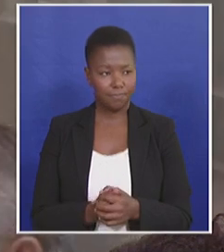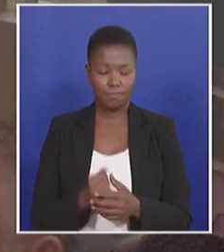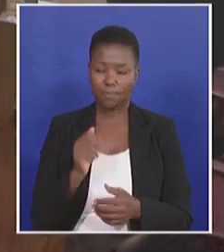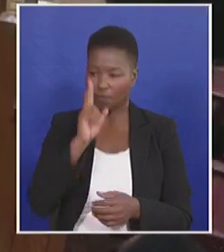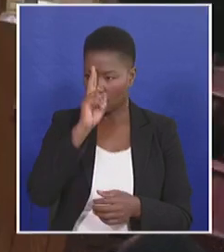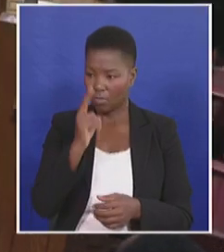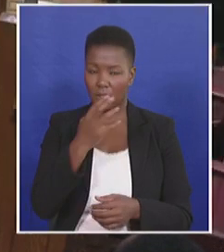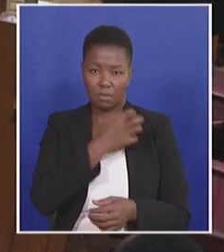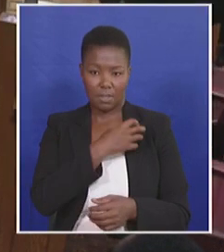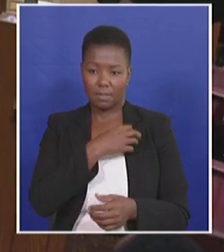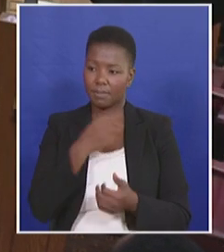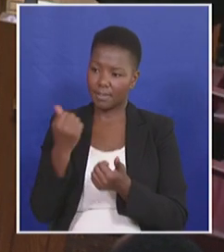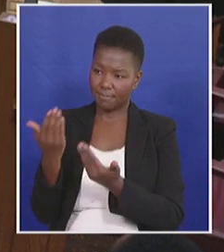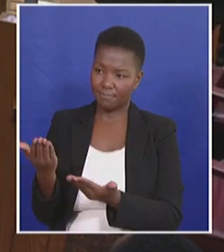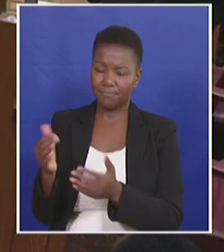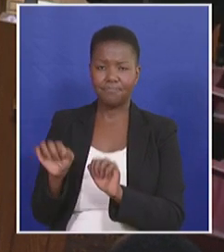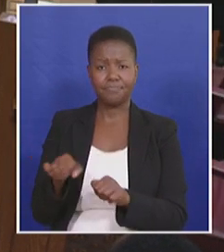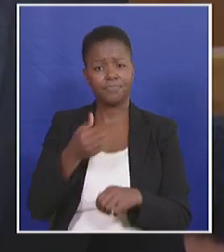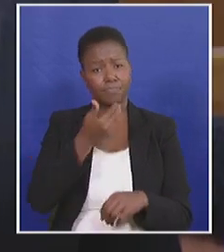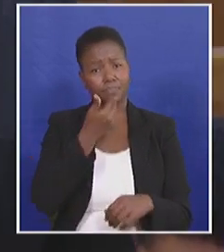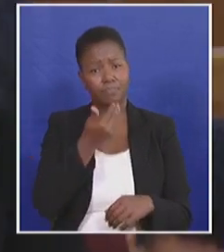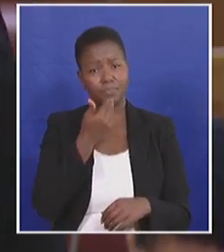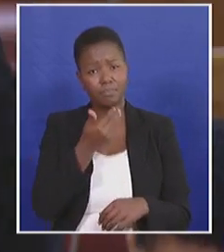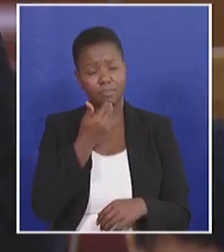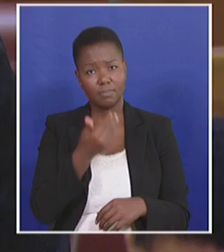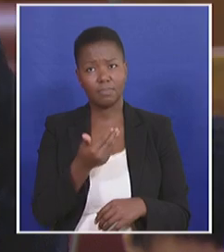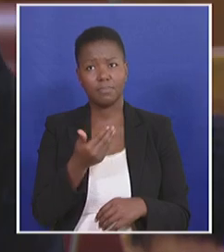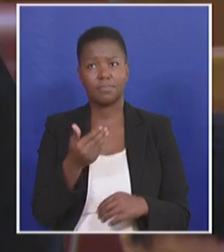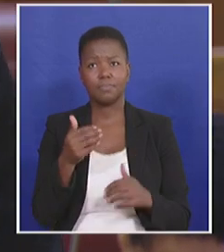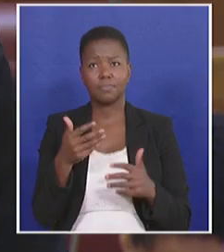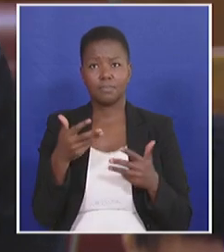Minister. No, thank you very much. In